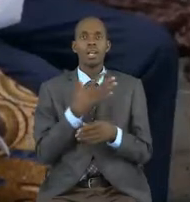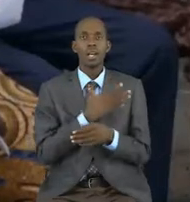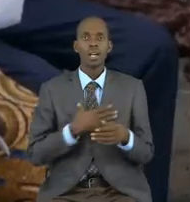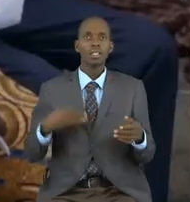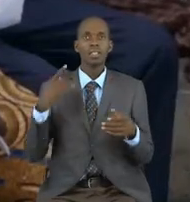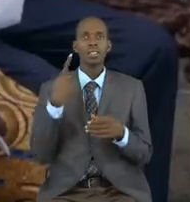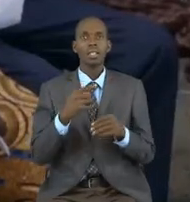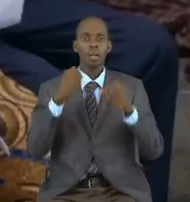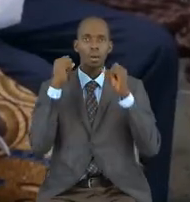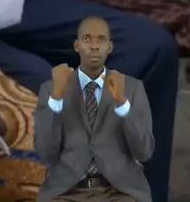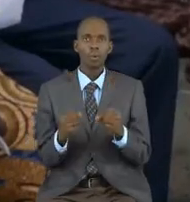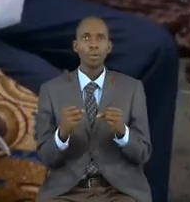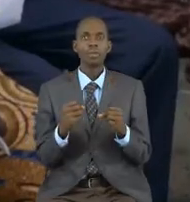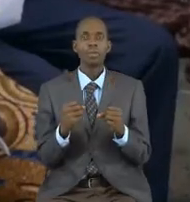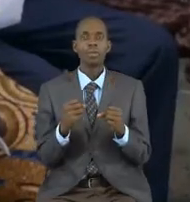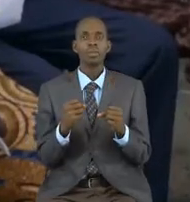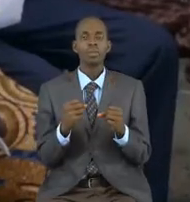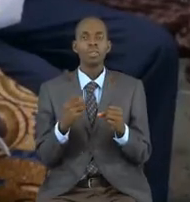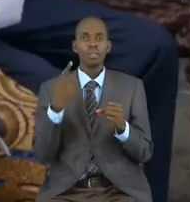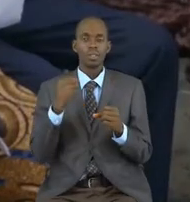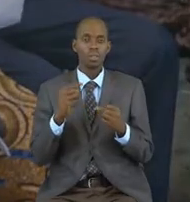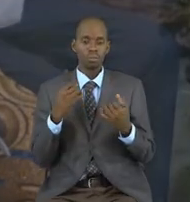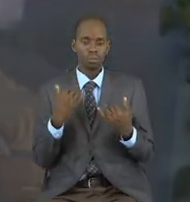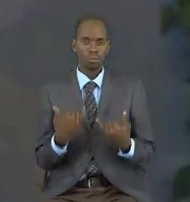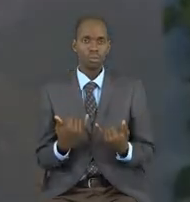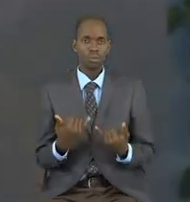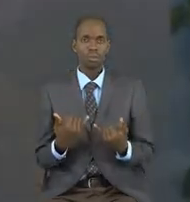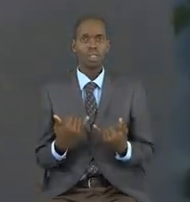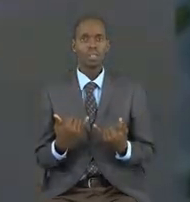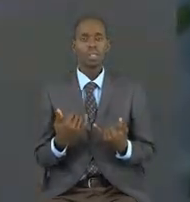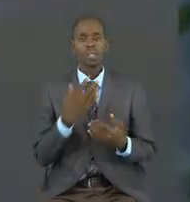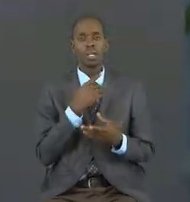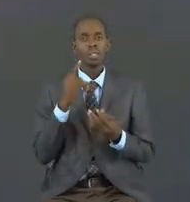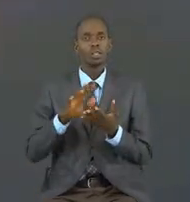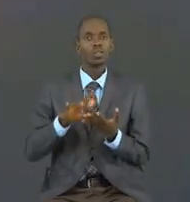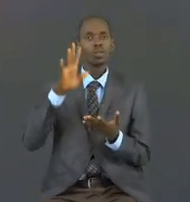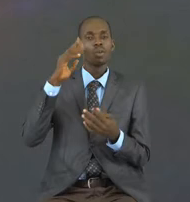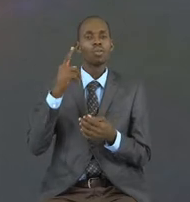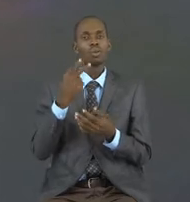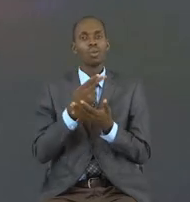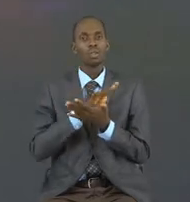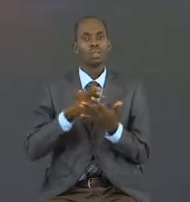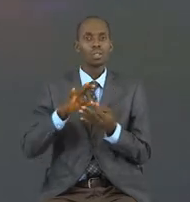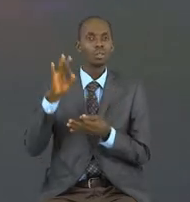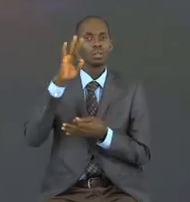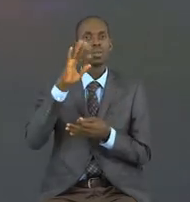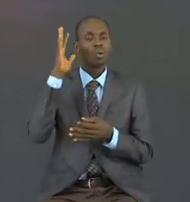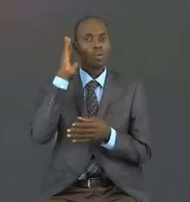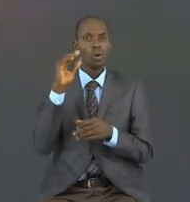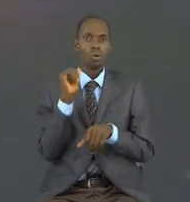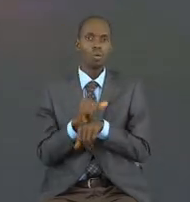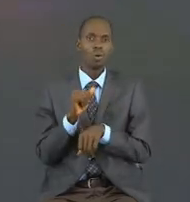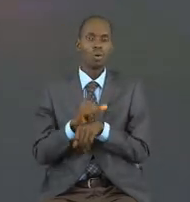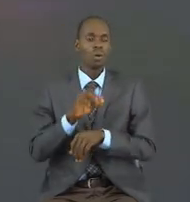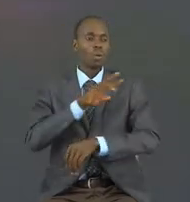power, the presence, and the glory of the Holy Ghost will work